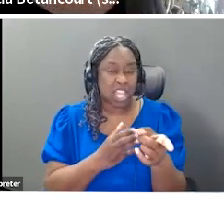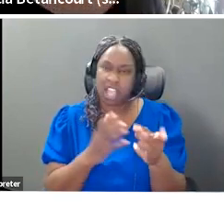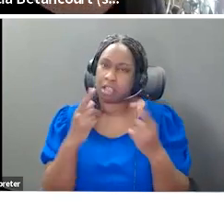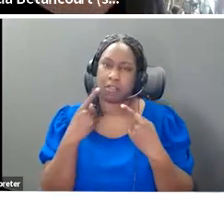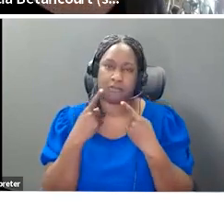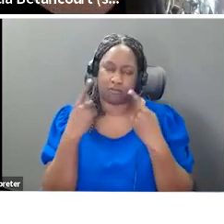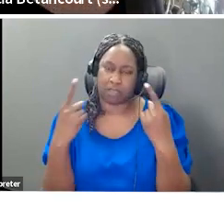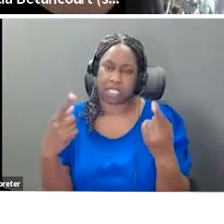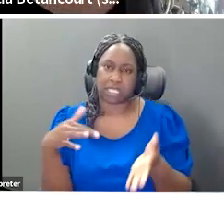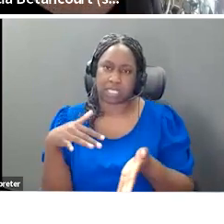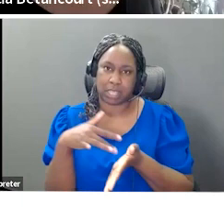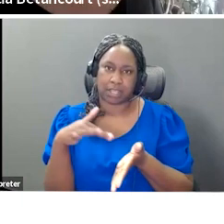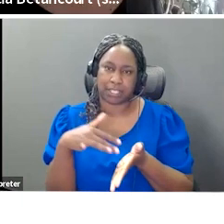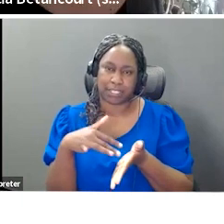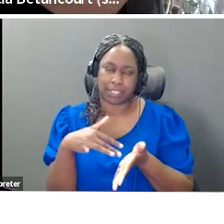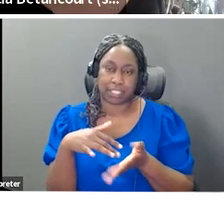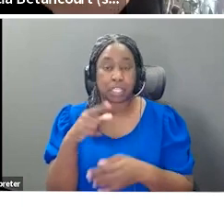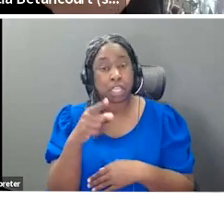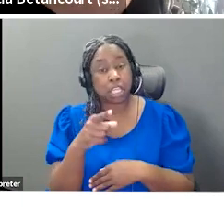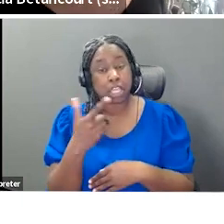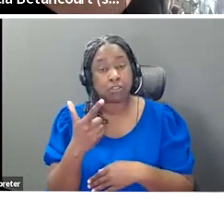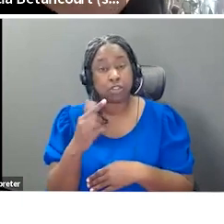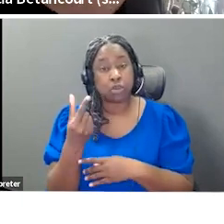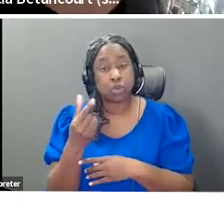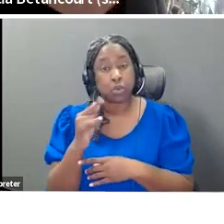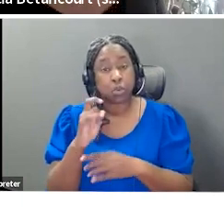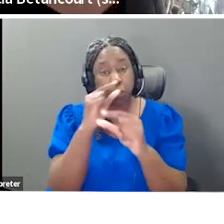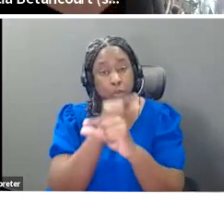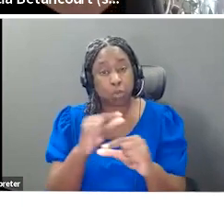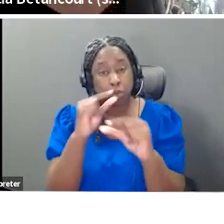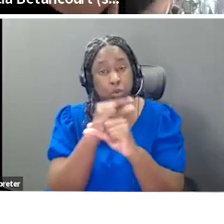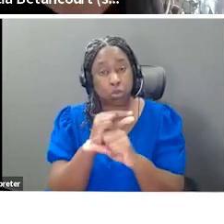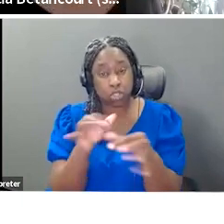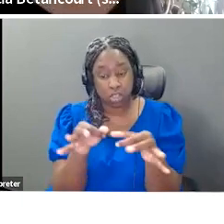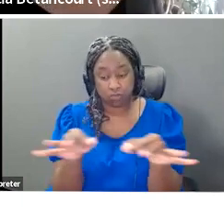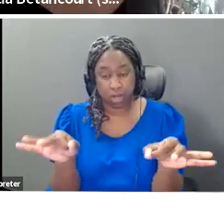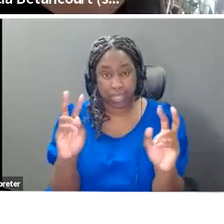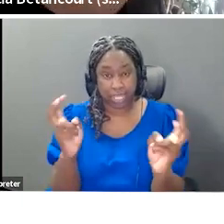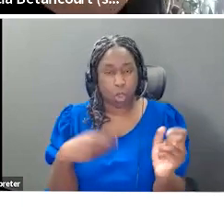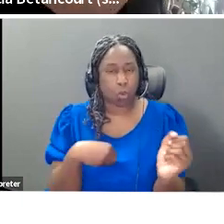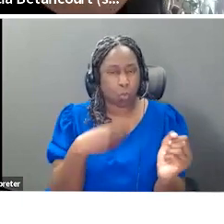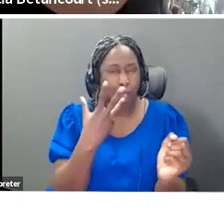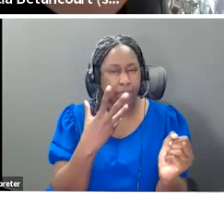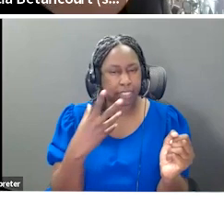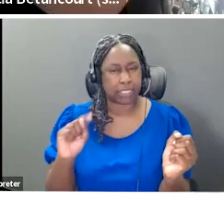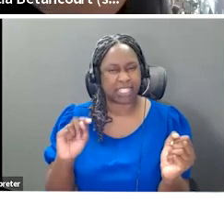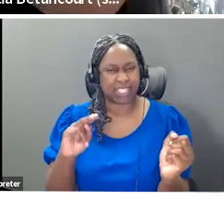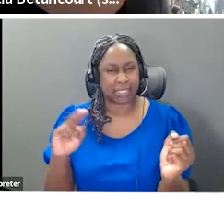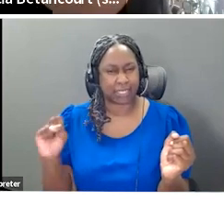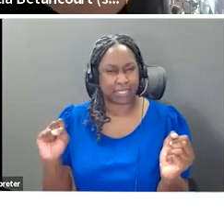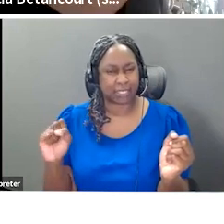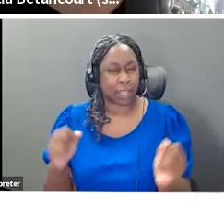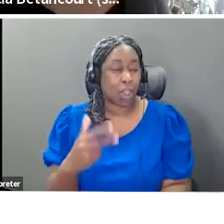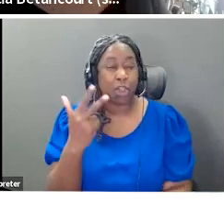famous study when you Google white teenagers. An image of, you know, 3